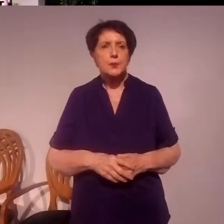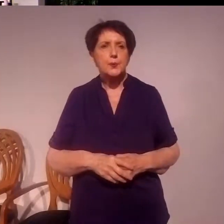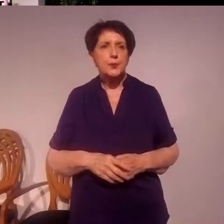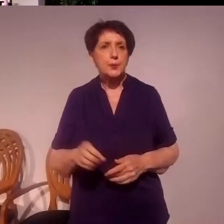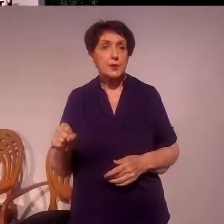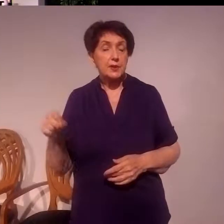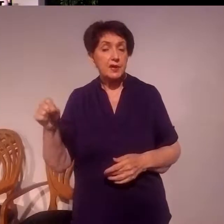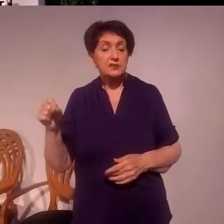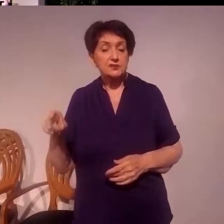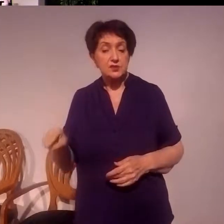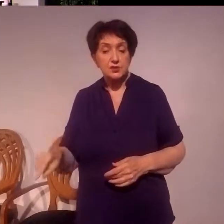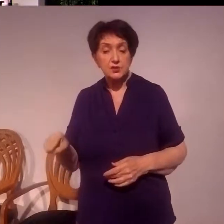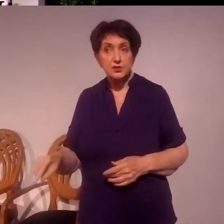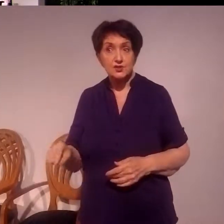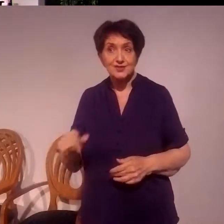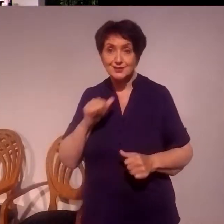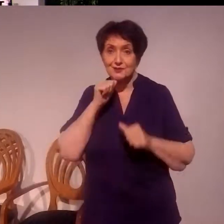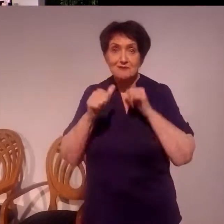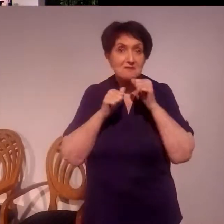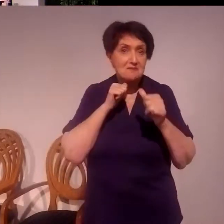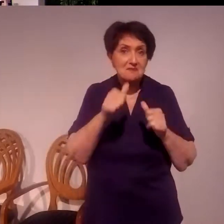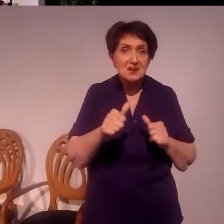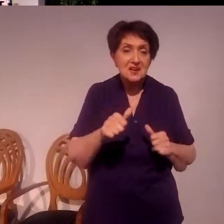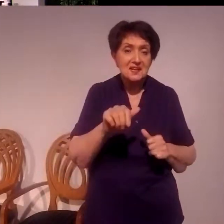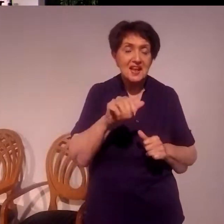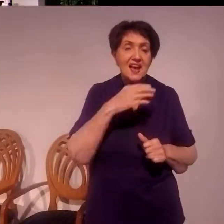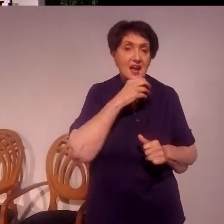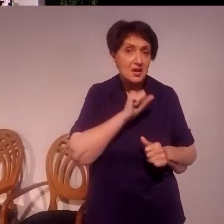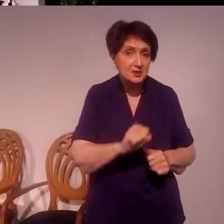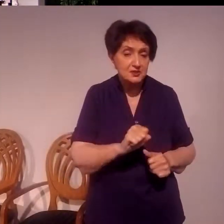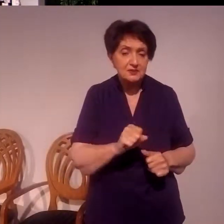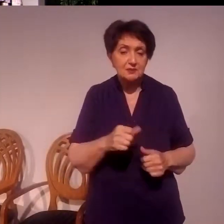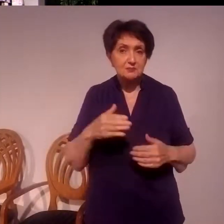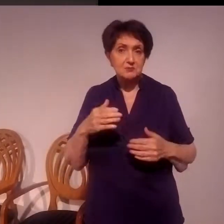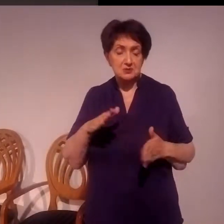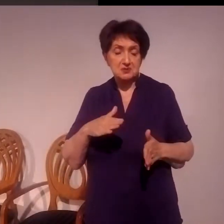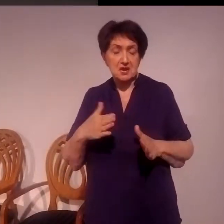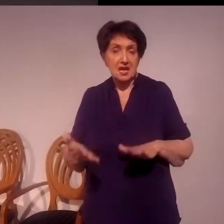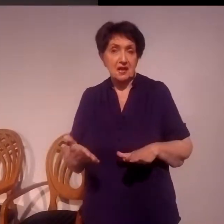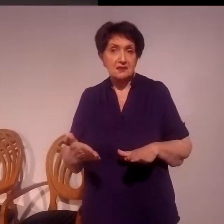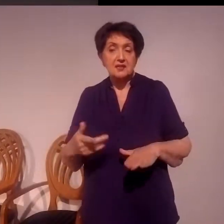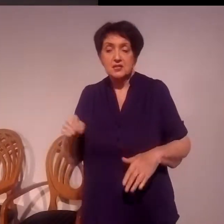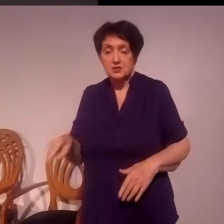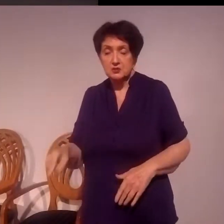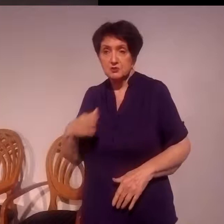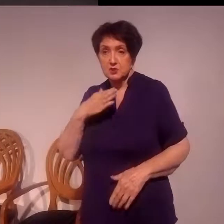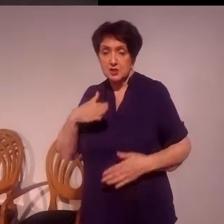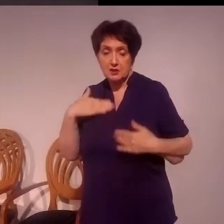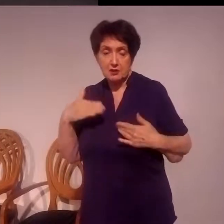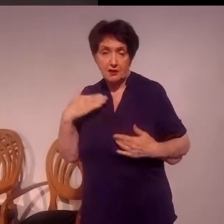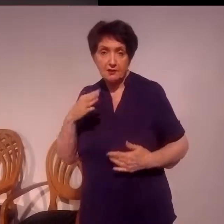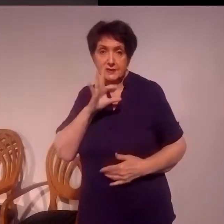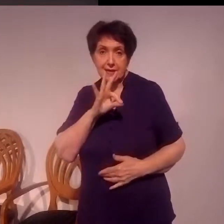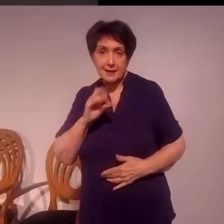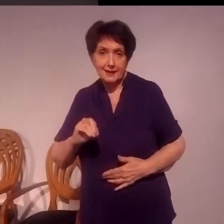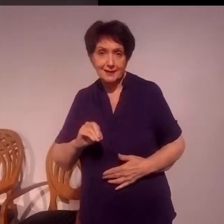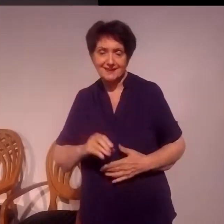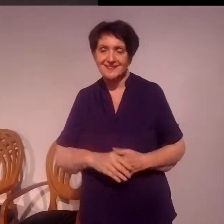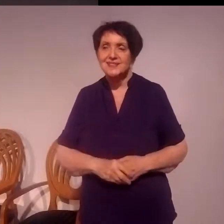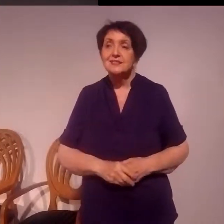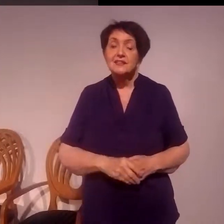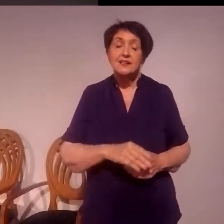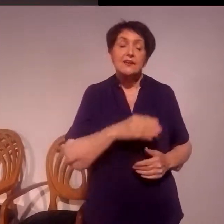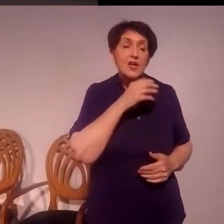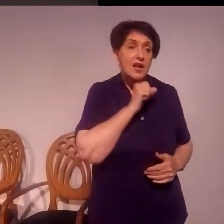yes, she defied ageism. She died at a young 90. And at the age of 50, she actually